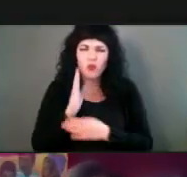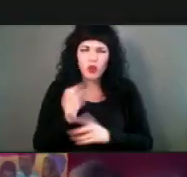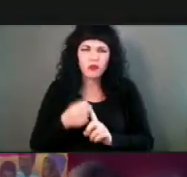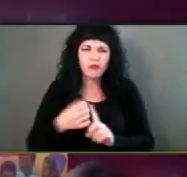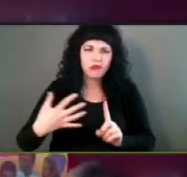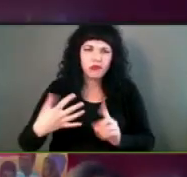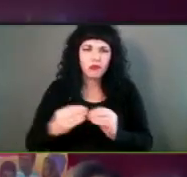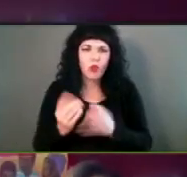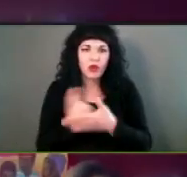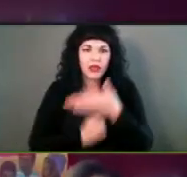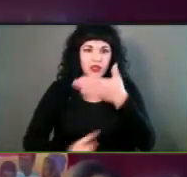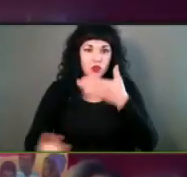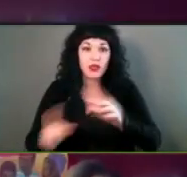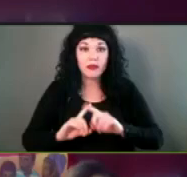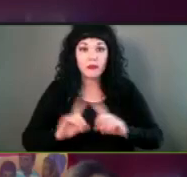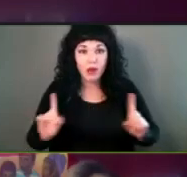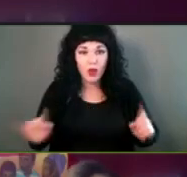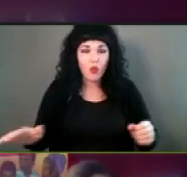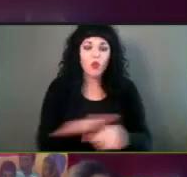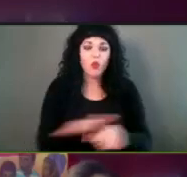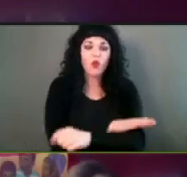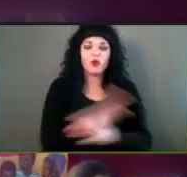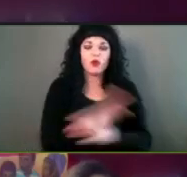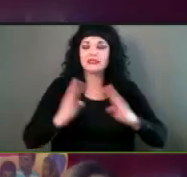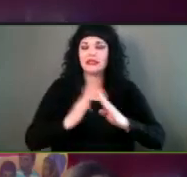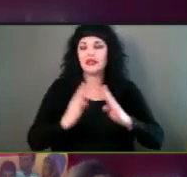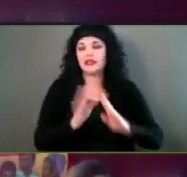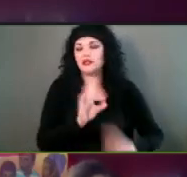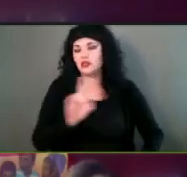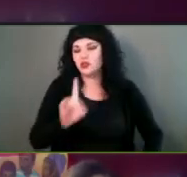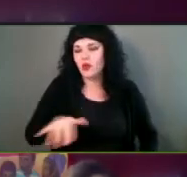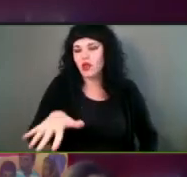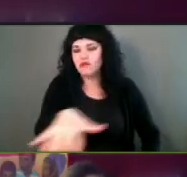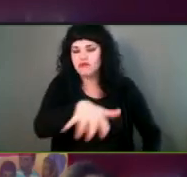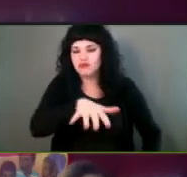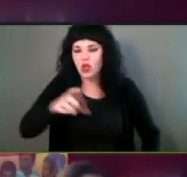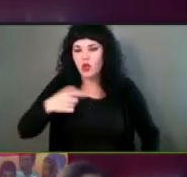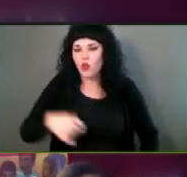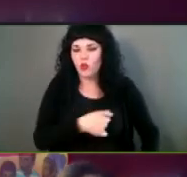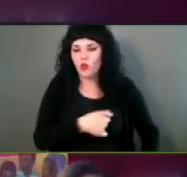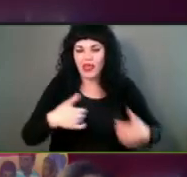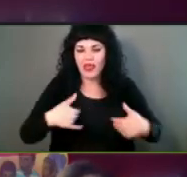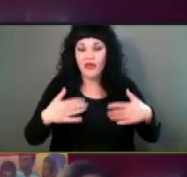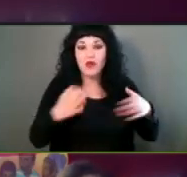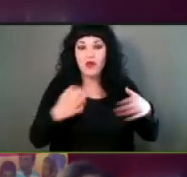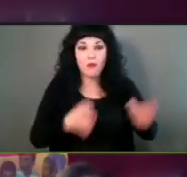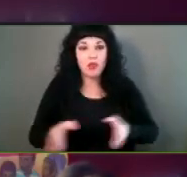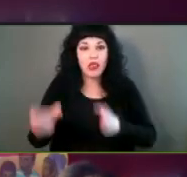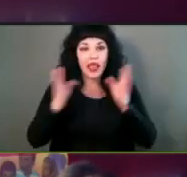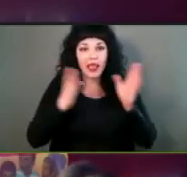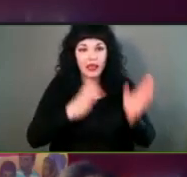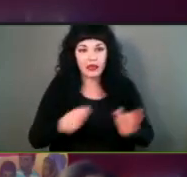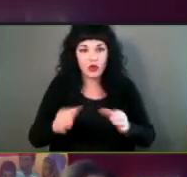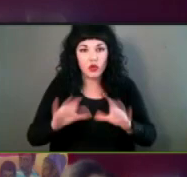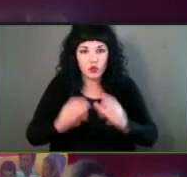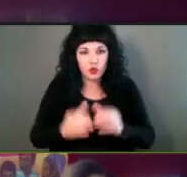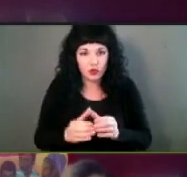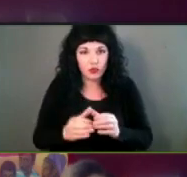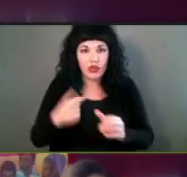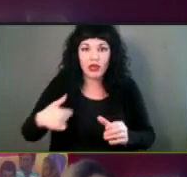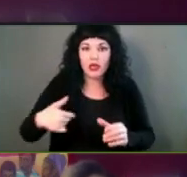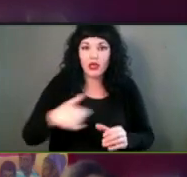the entire city. A citywide planning group has been coming together all the way from services to